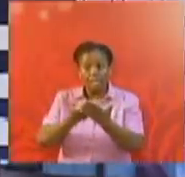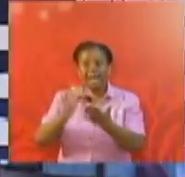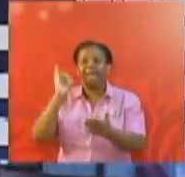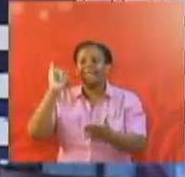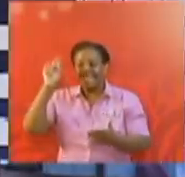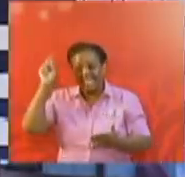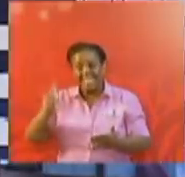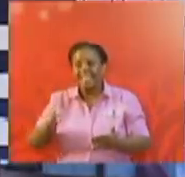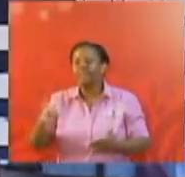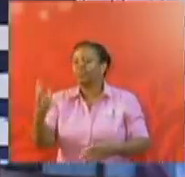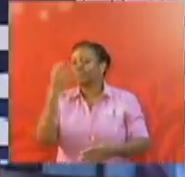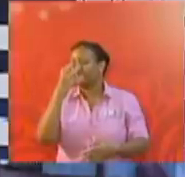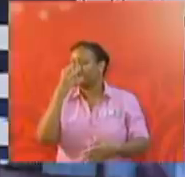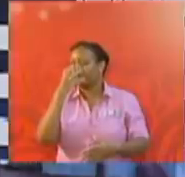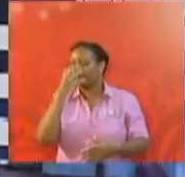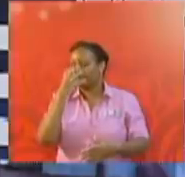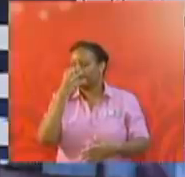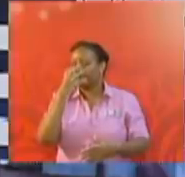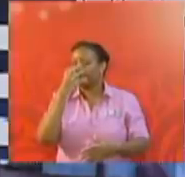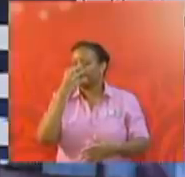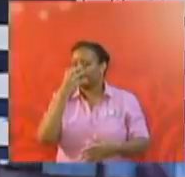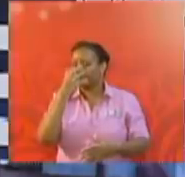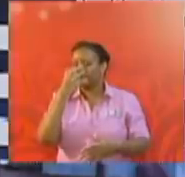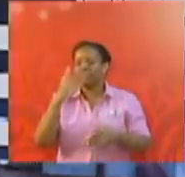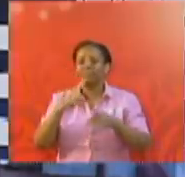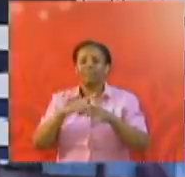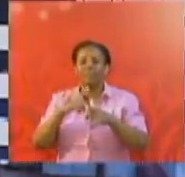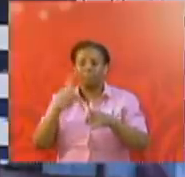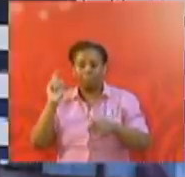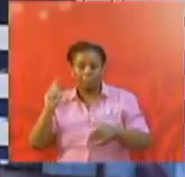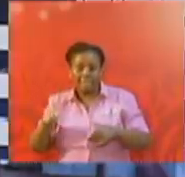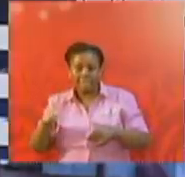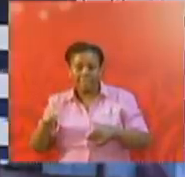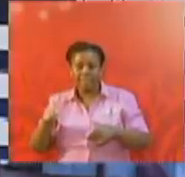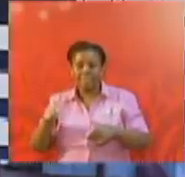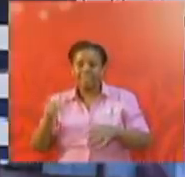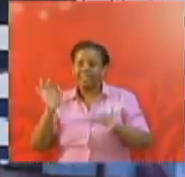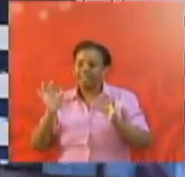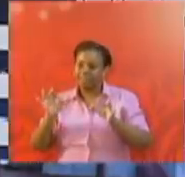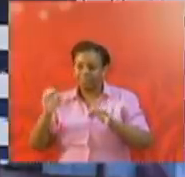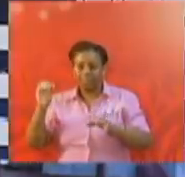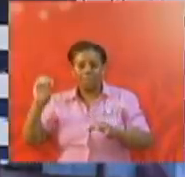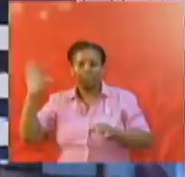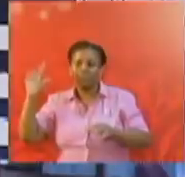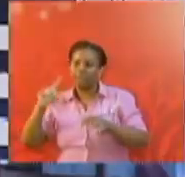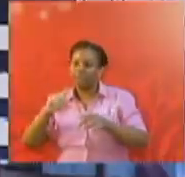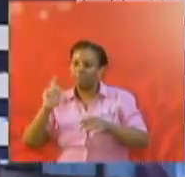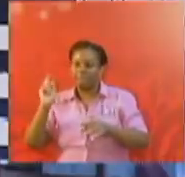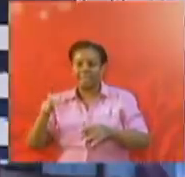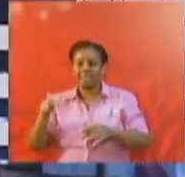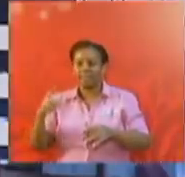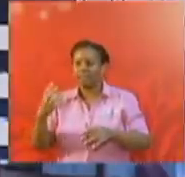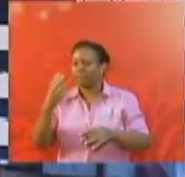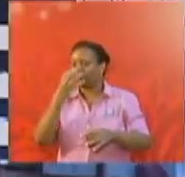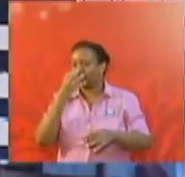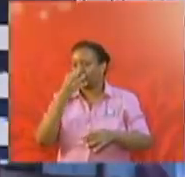oxygen you might be getting. You've got to get oxygen under pressure, which you cannot get under the normal atmosphere. So they do die because